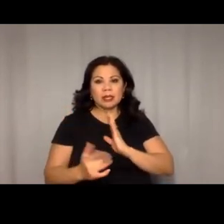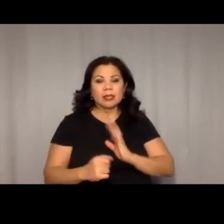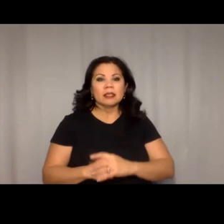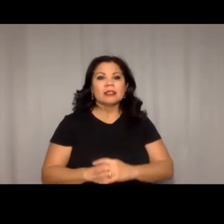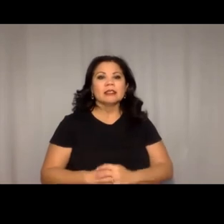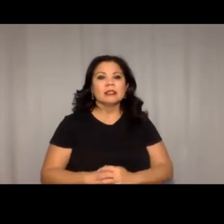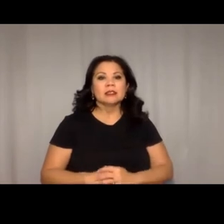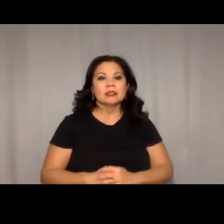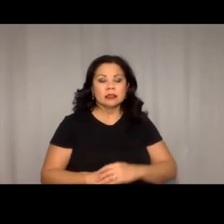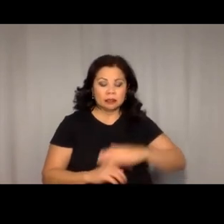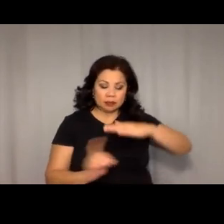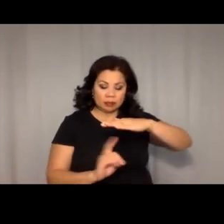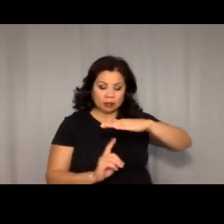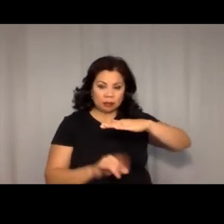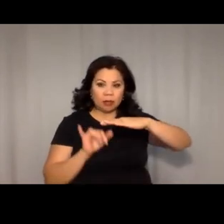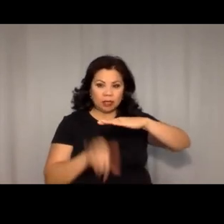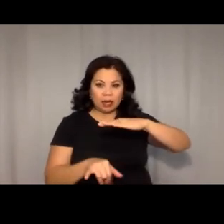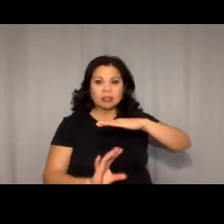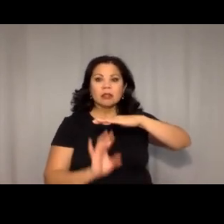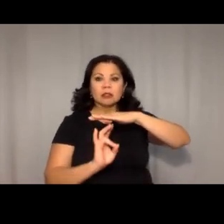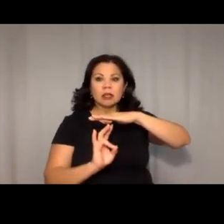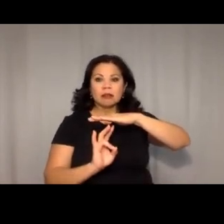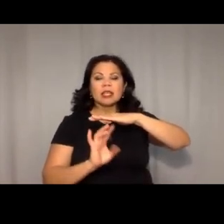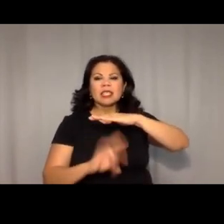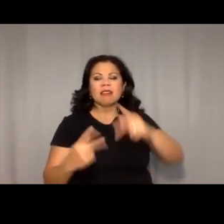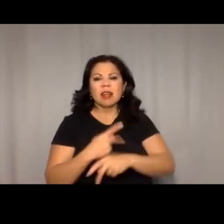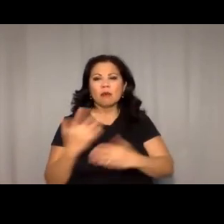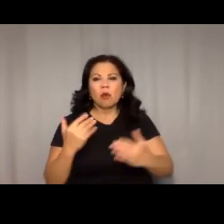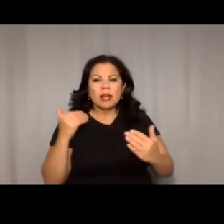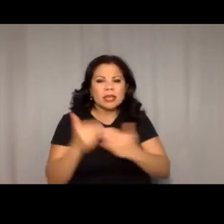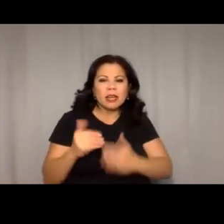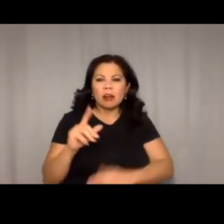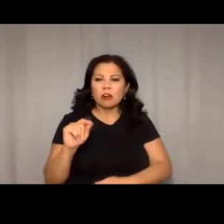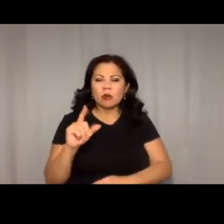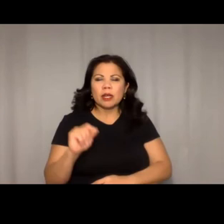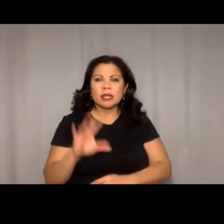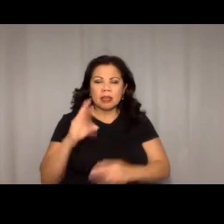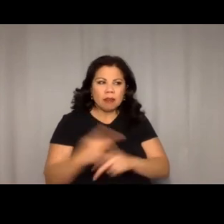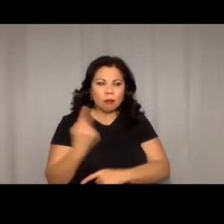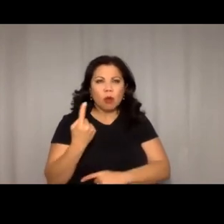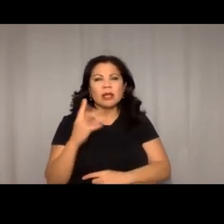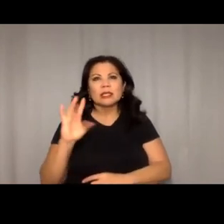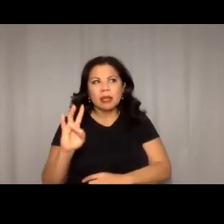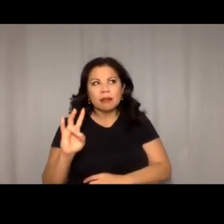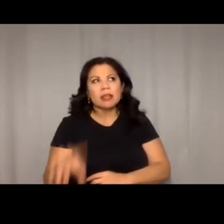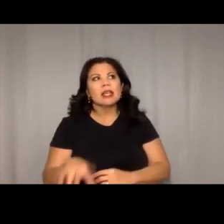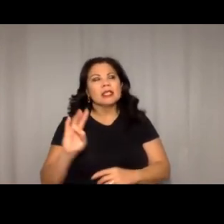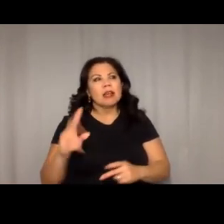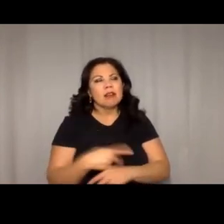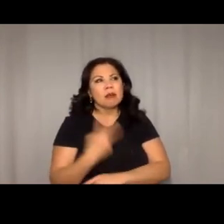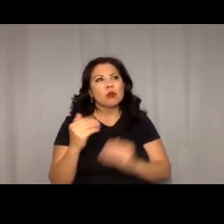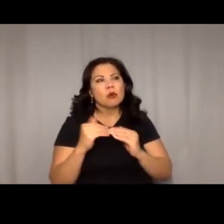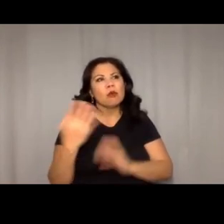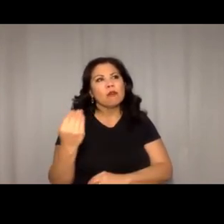we're going to have the same denominator on bottom. Okay, 7 times what gets me close to 20? 7 times 1 is 7. 7 times 2